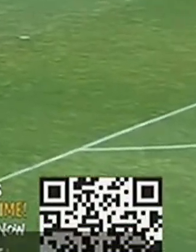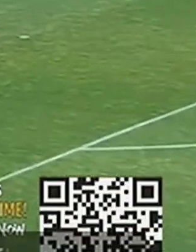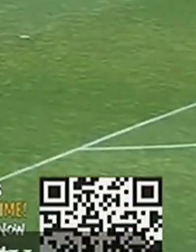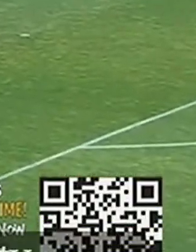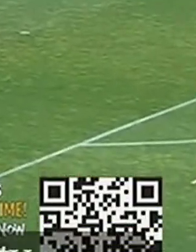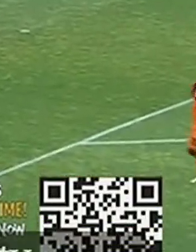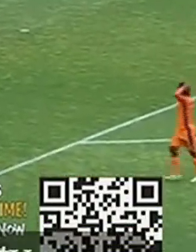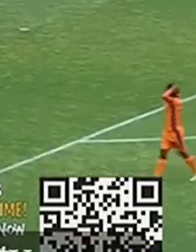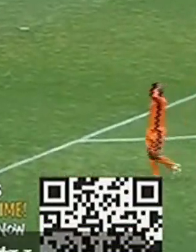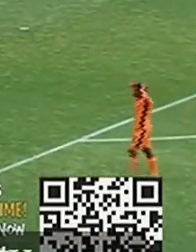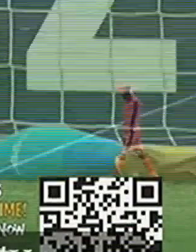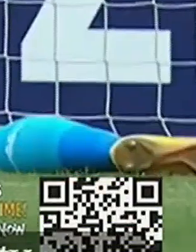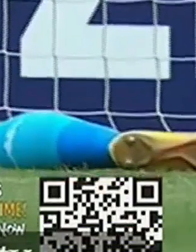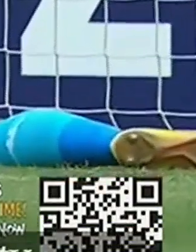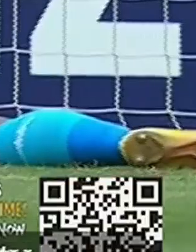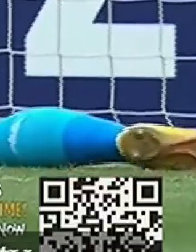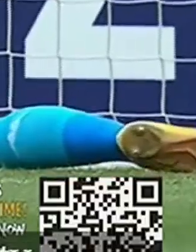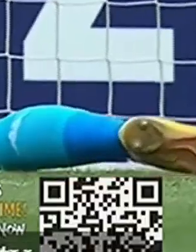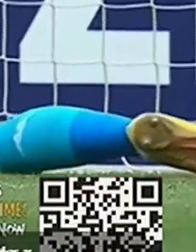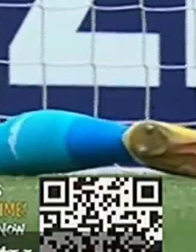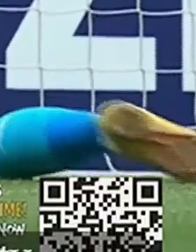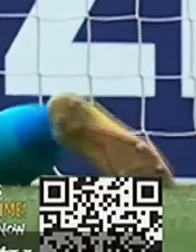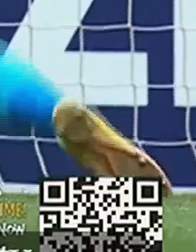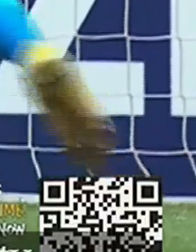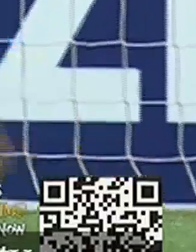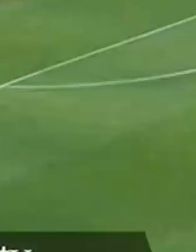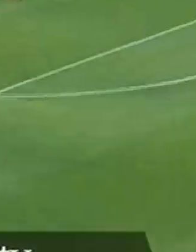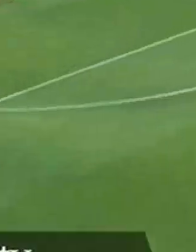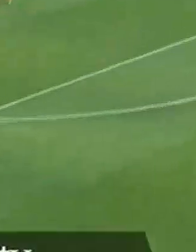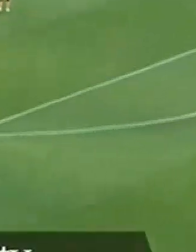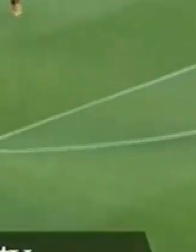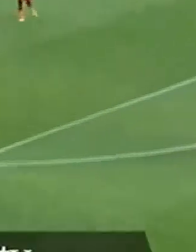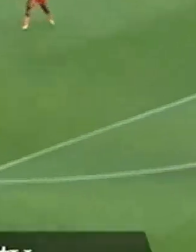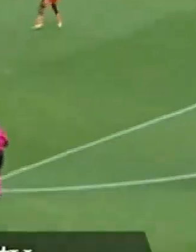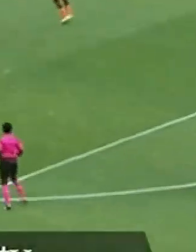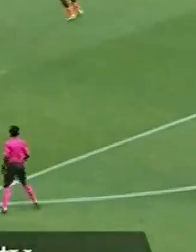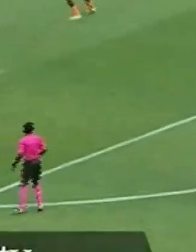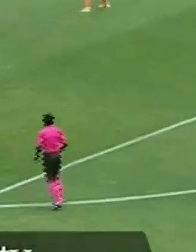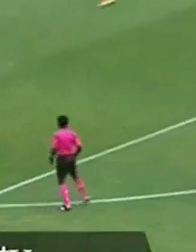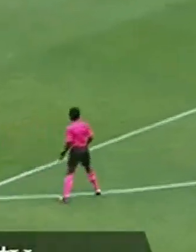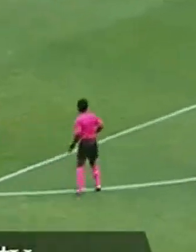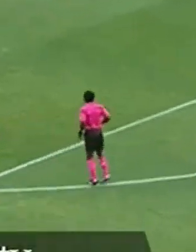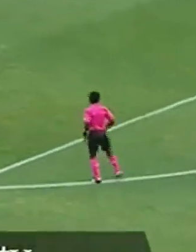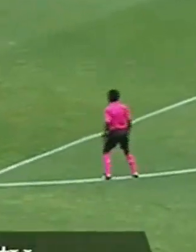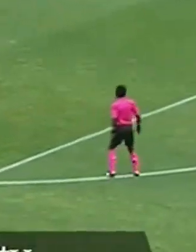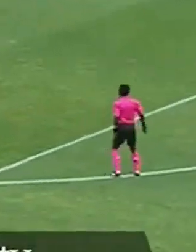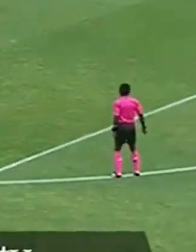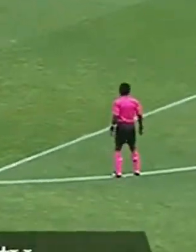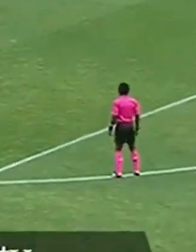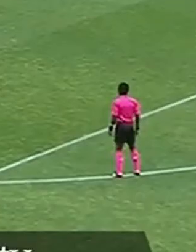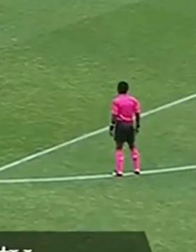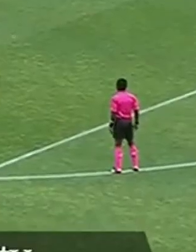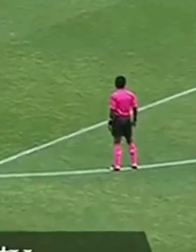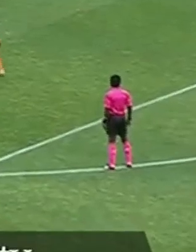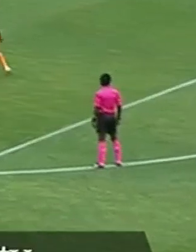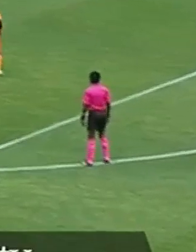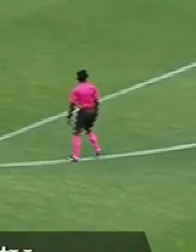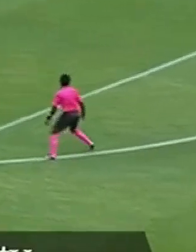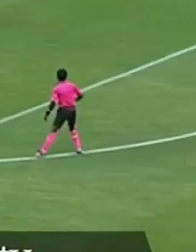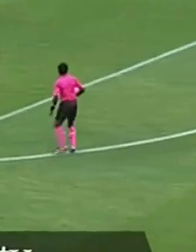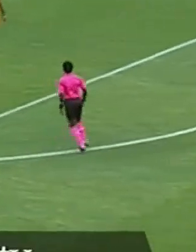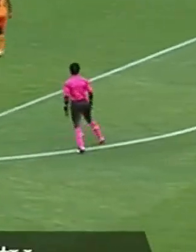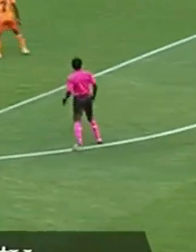a bo tolo ga sirela tsa Prisma ba le gone a ba sirela tsa mokgoleng ba thula gape ka a bitako